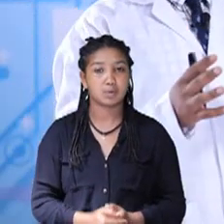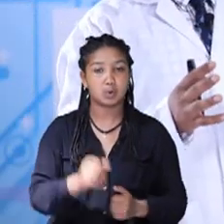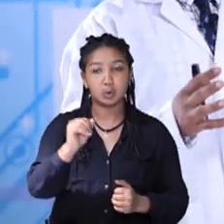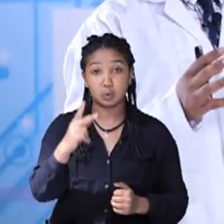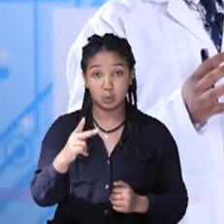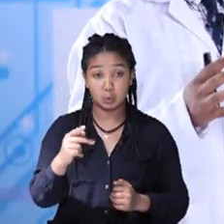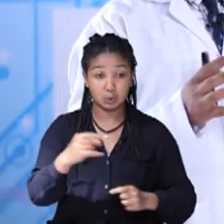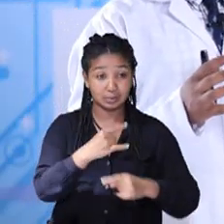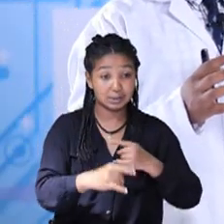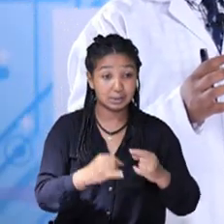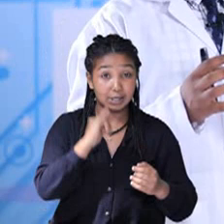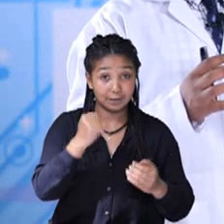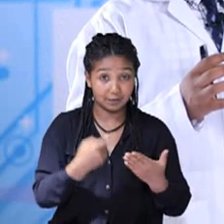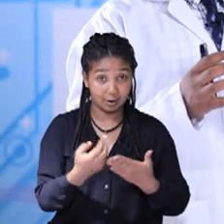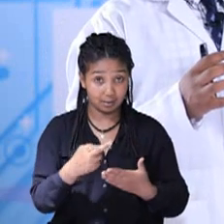Two species, if they are